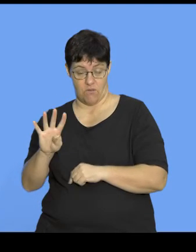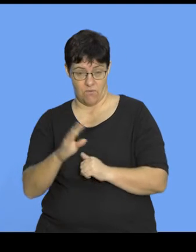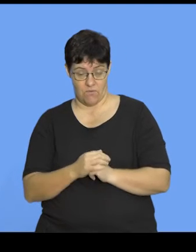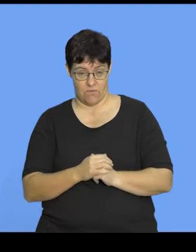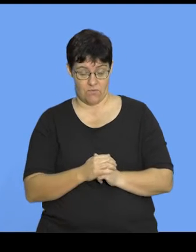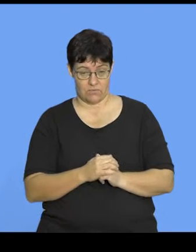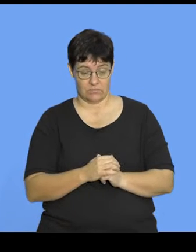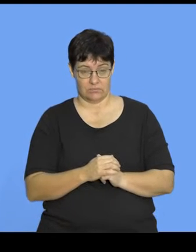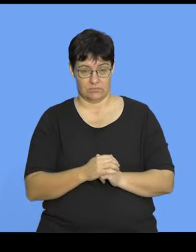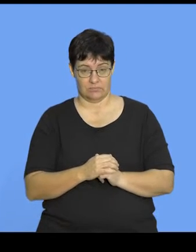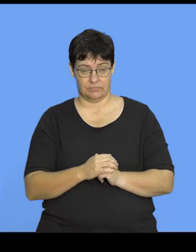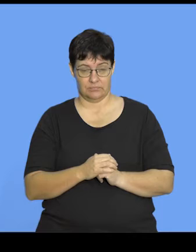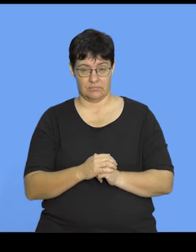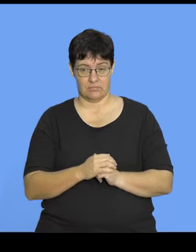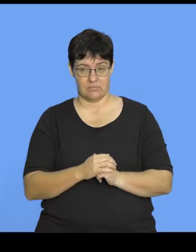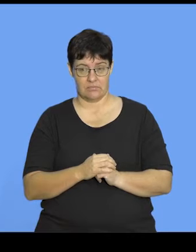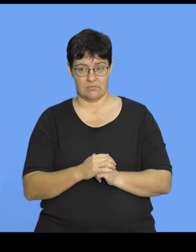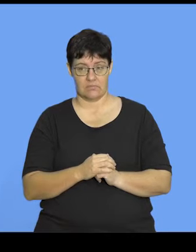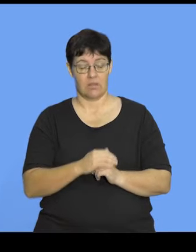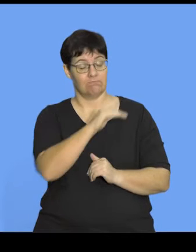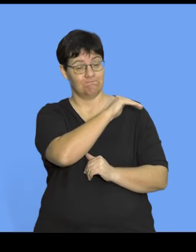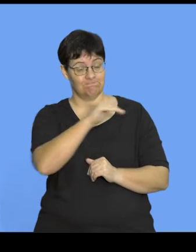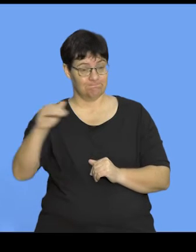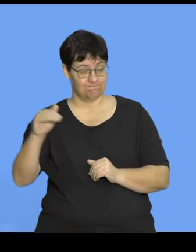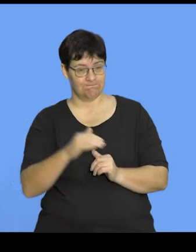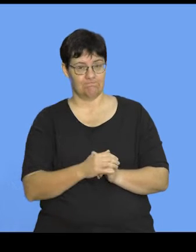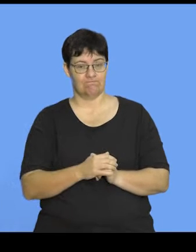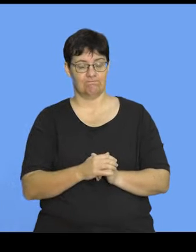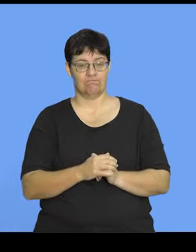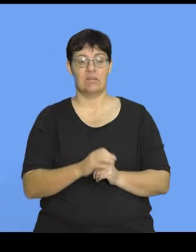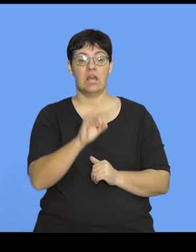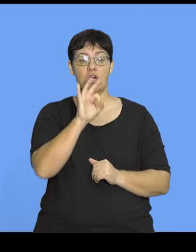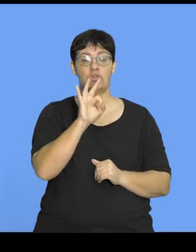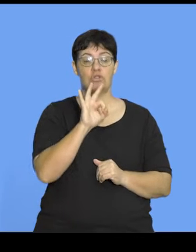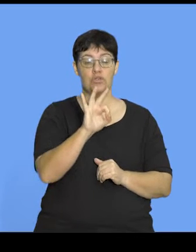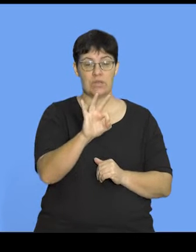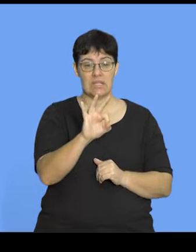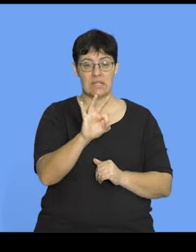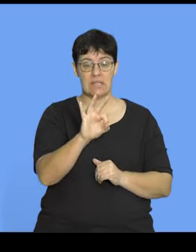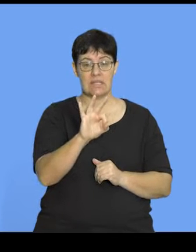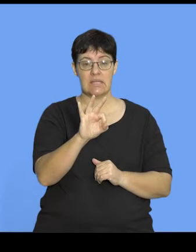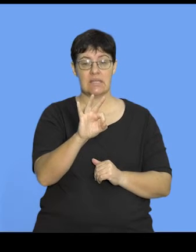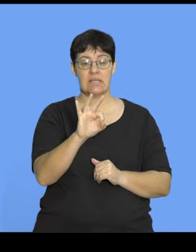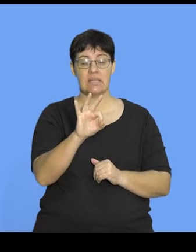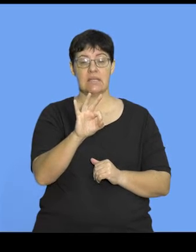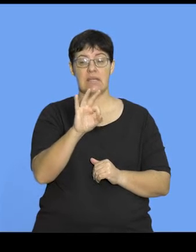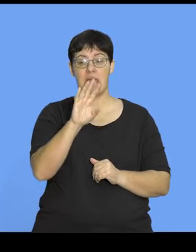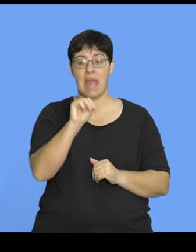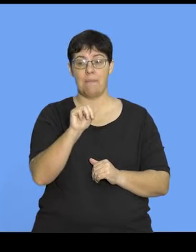4, and now the big MB. It's 3 meters